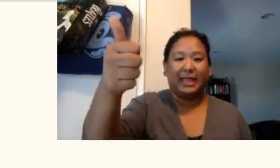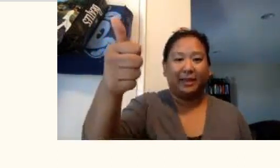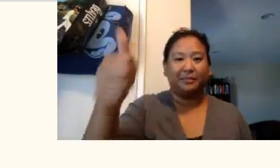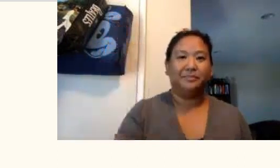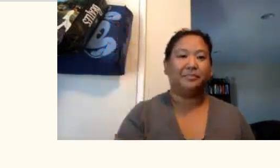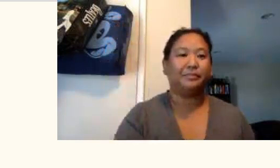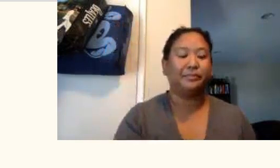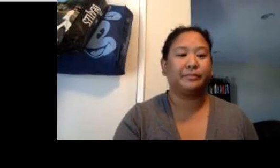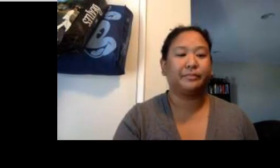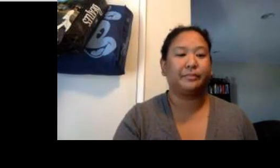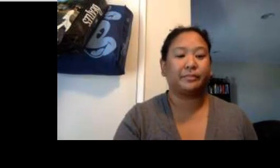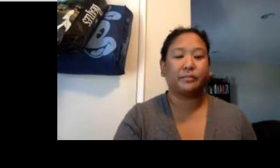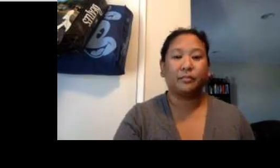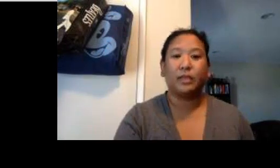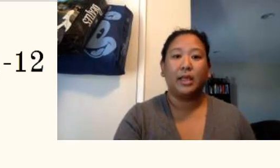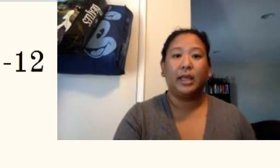10.